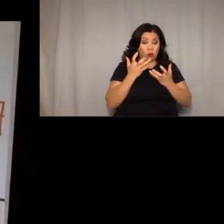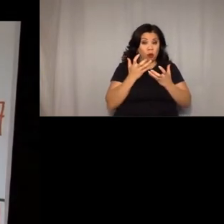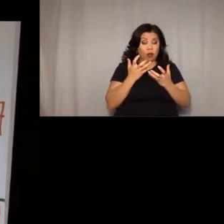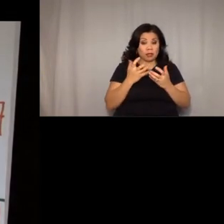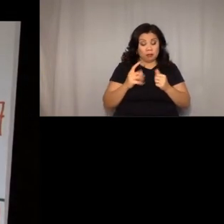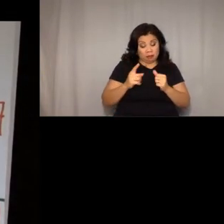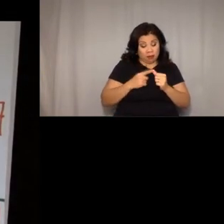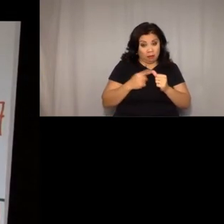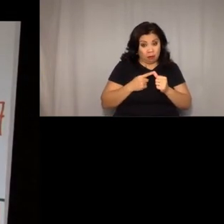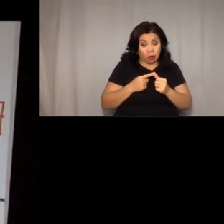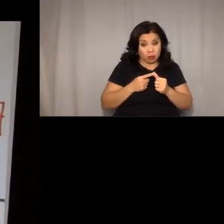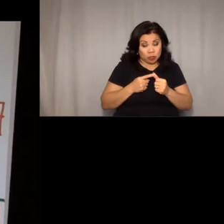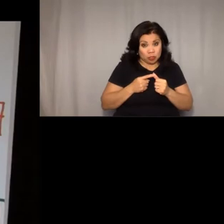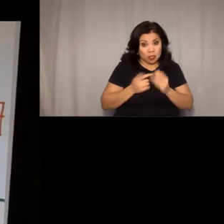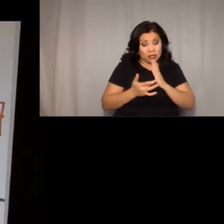first way,